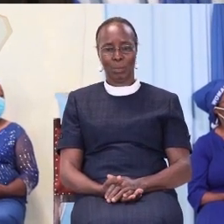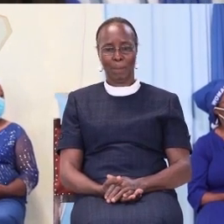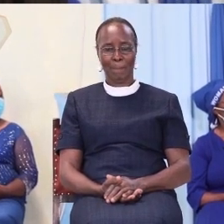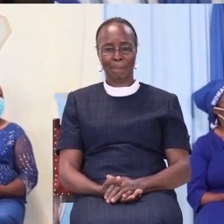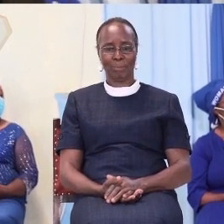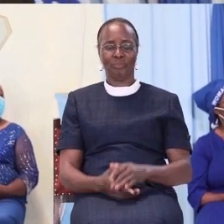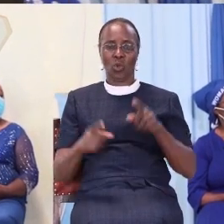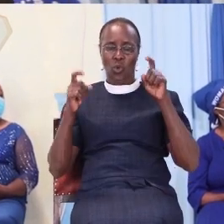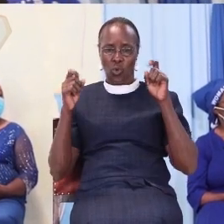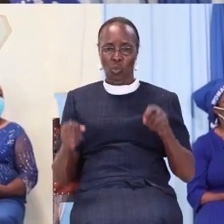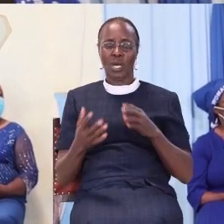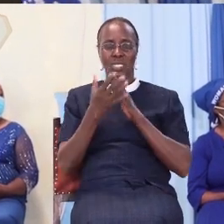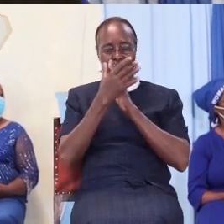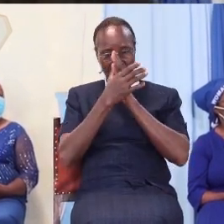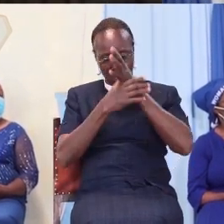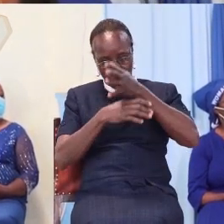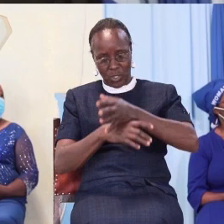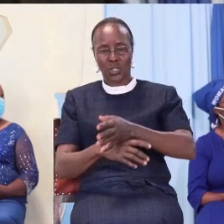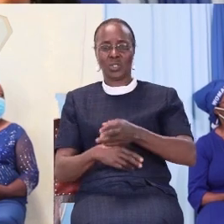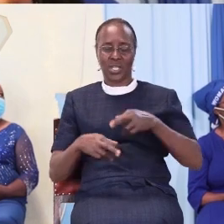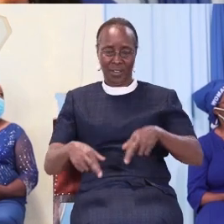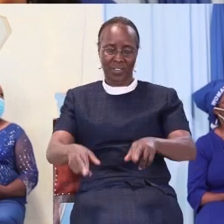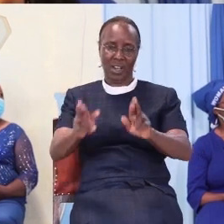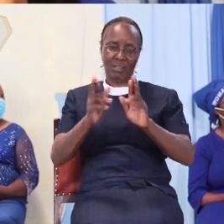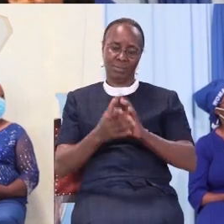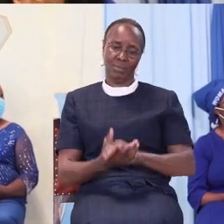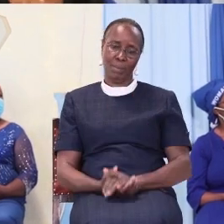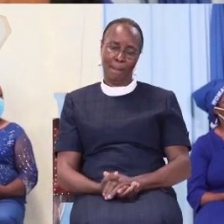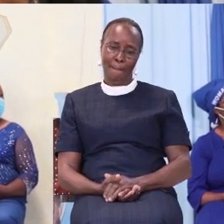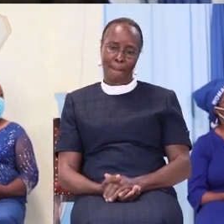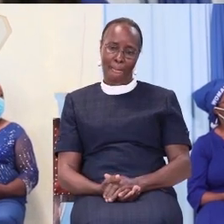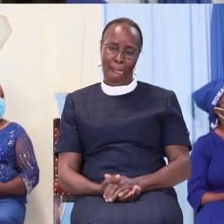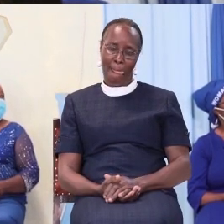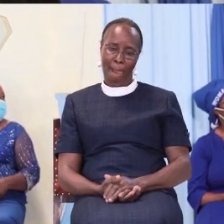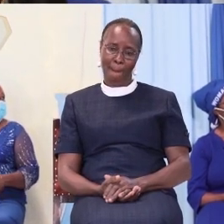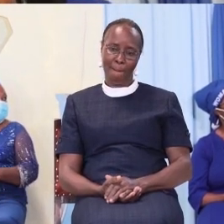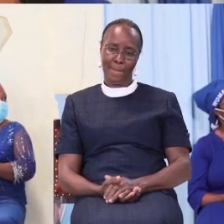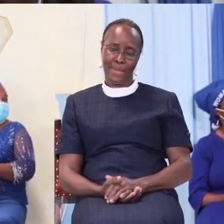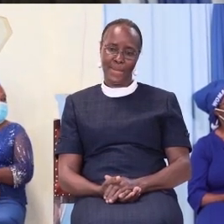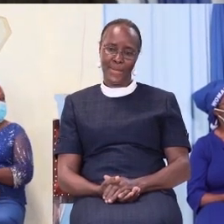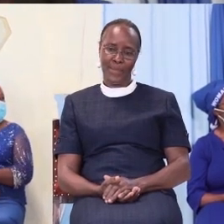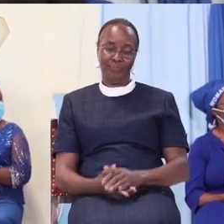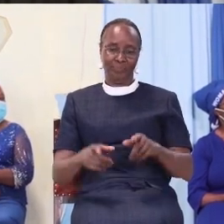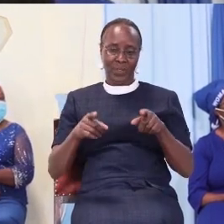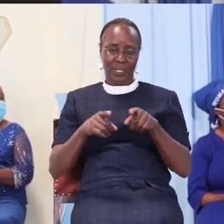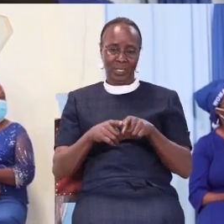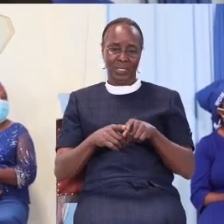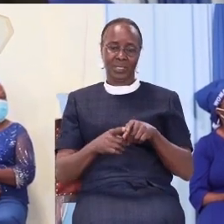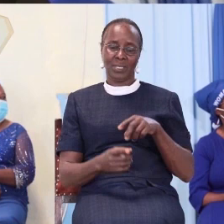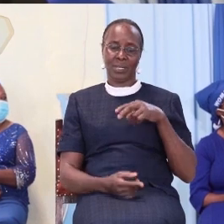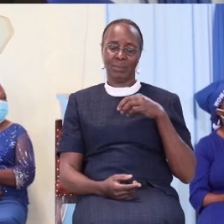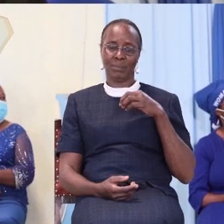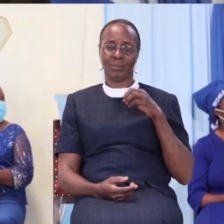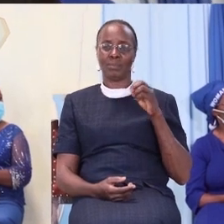over Jordan, know is a consuming fire that has gone before